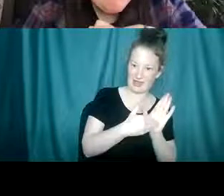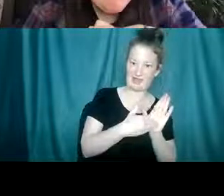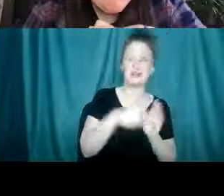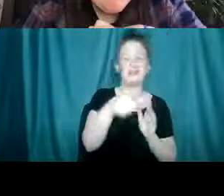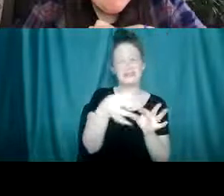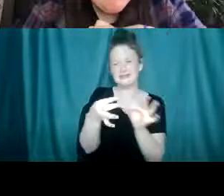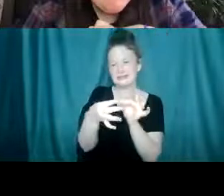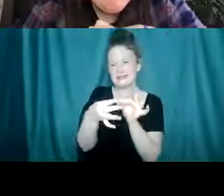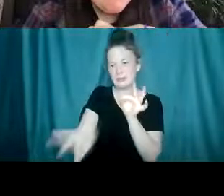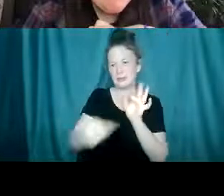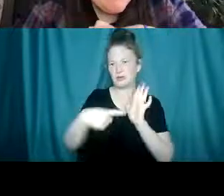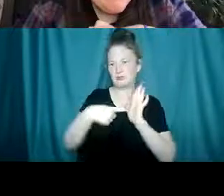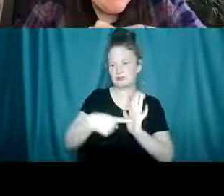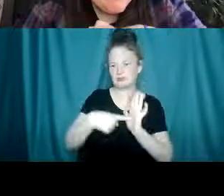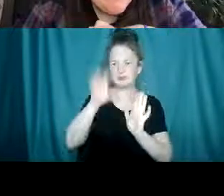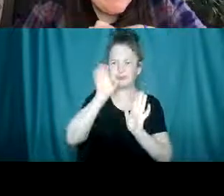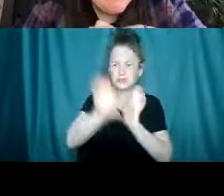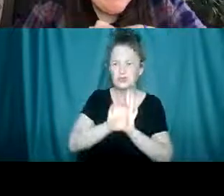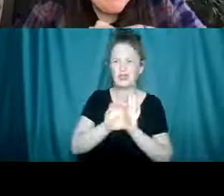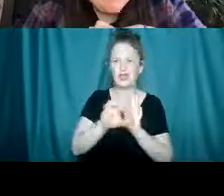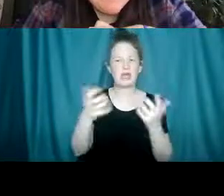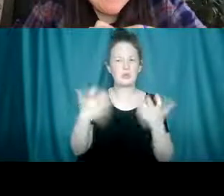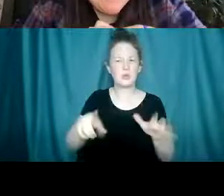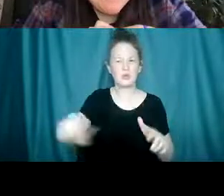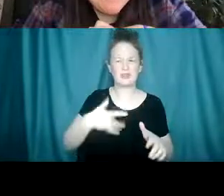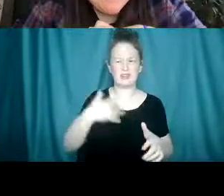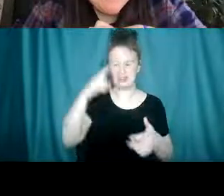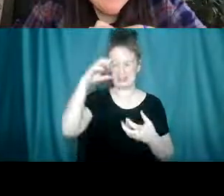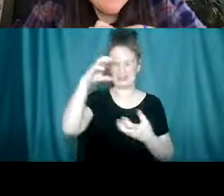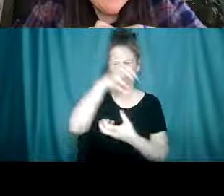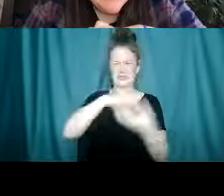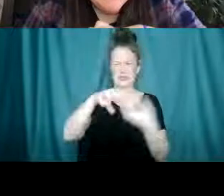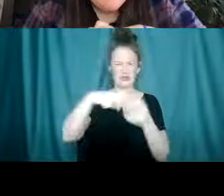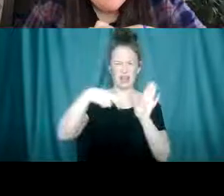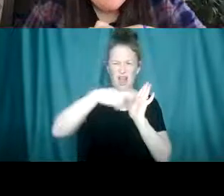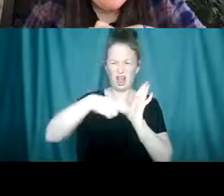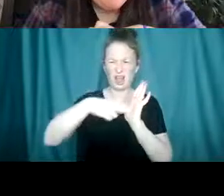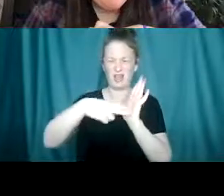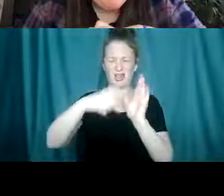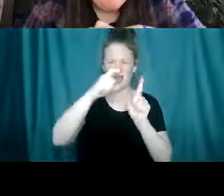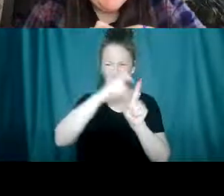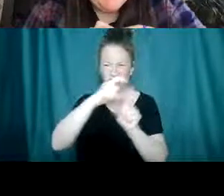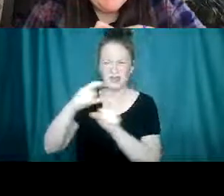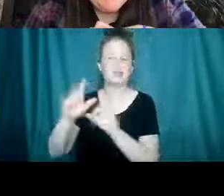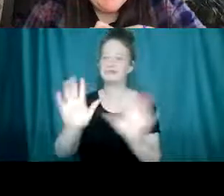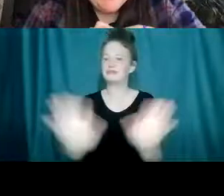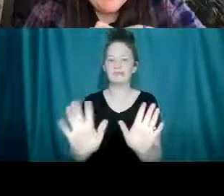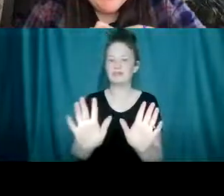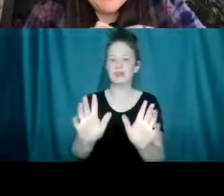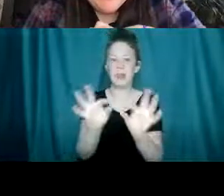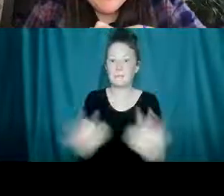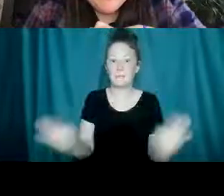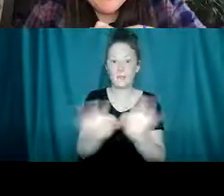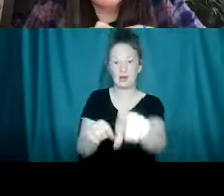simplistic way. And I don't want you to be confused by reading all of this. I really just want to point out one term is